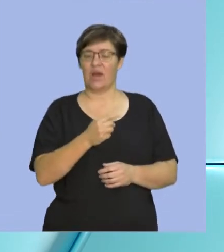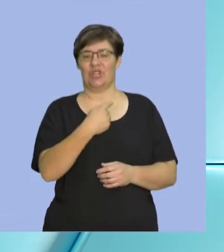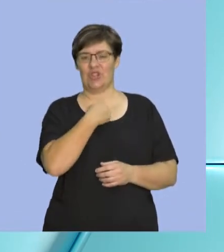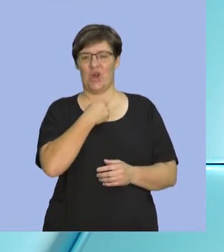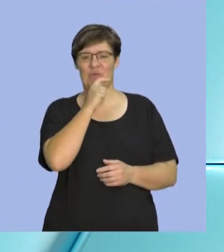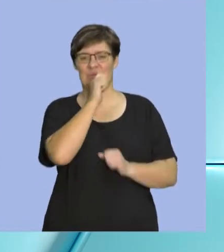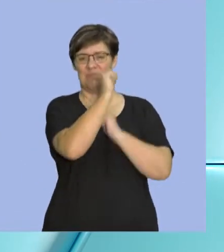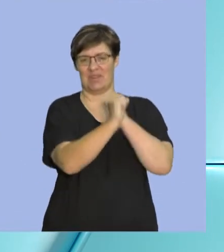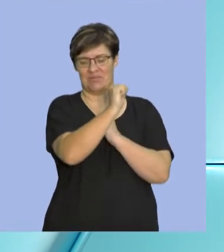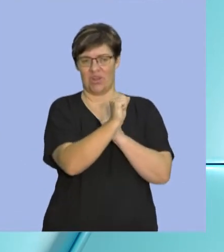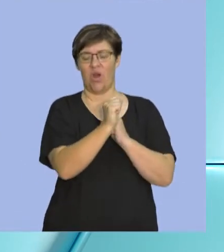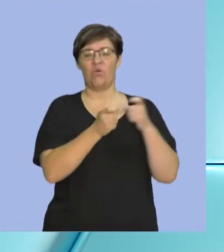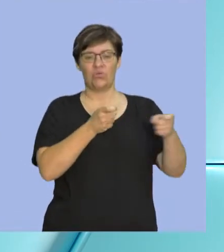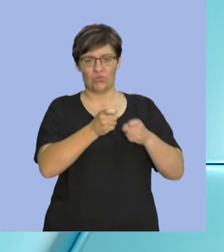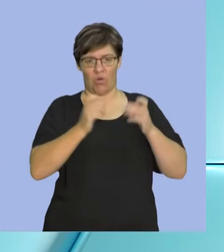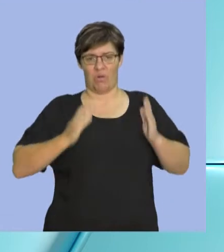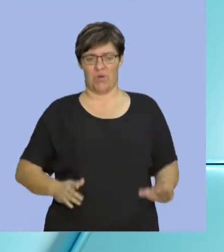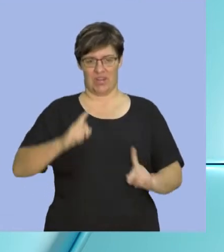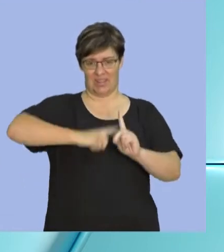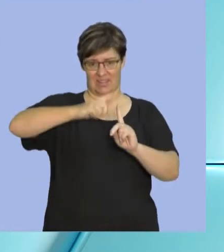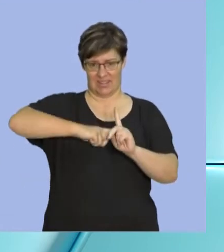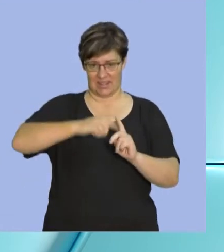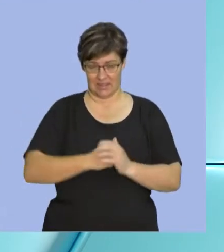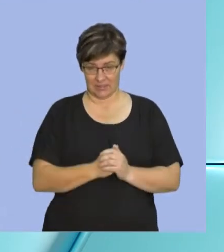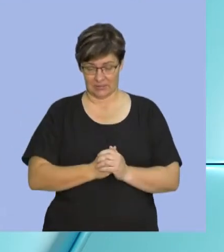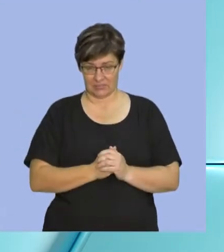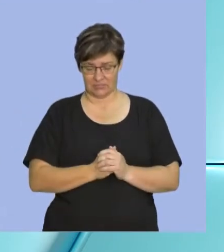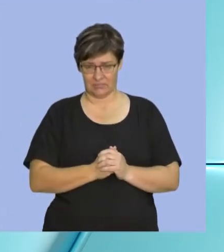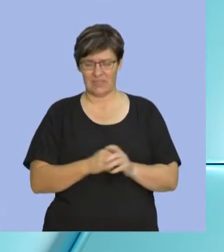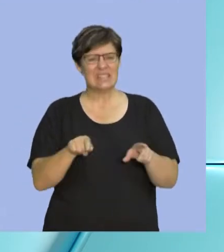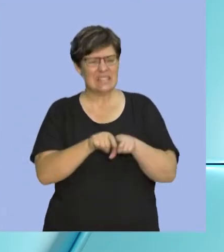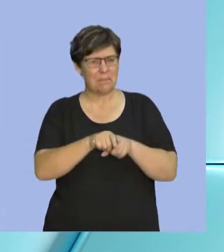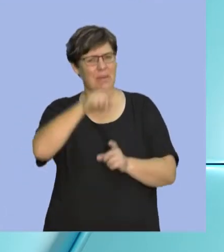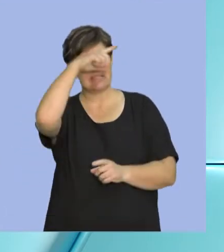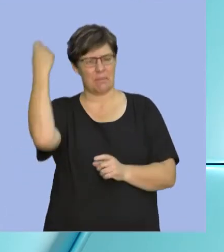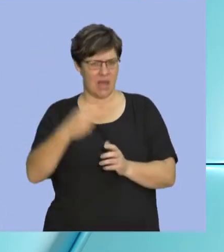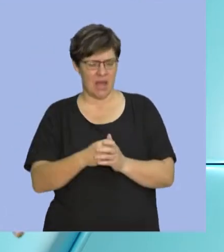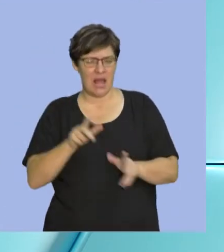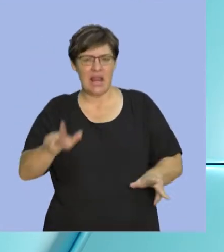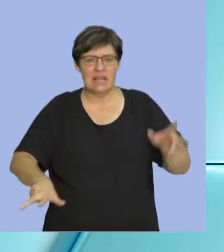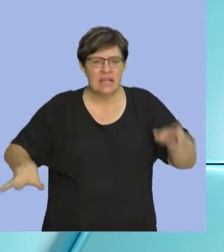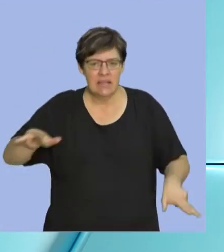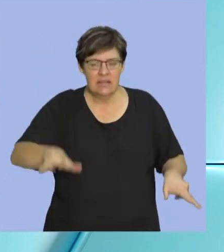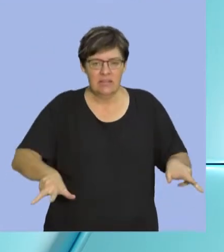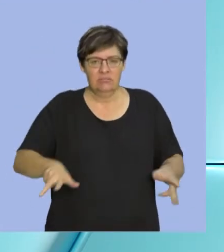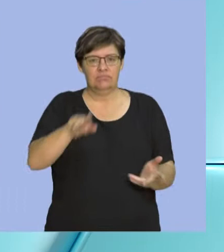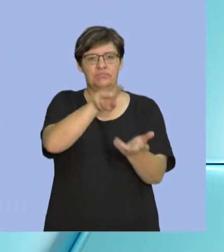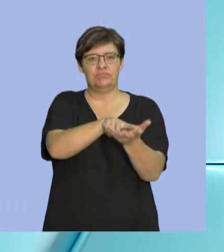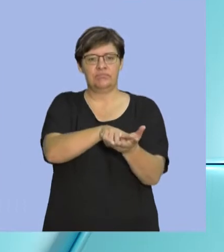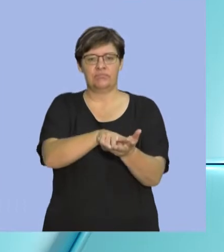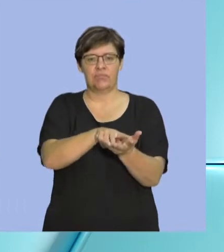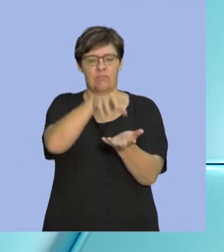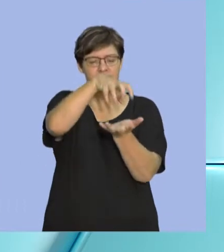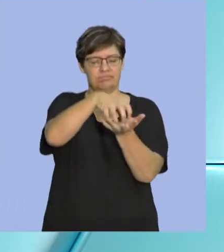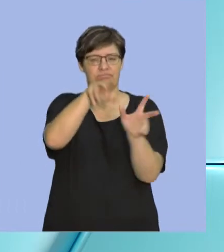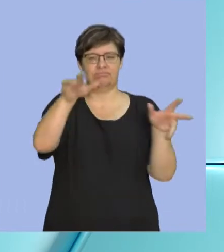to control their body temperature. You would also see that in summer, lizards tend to come out and they bask in the sun,